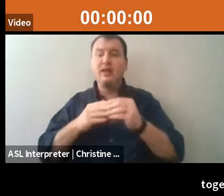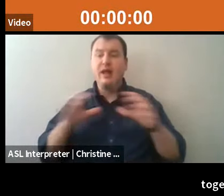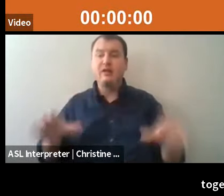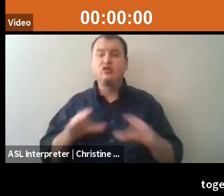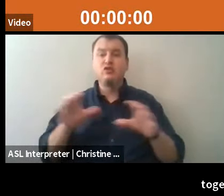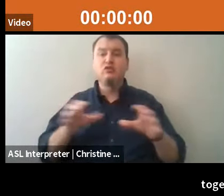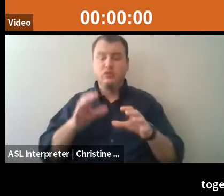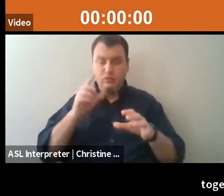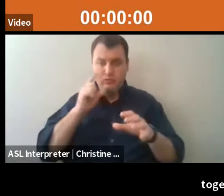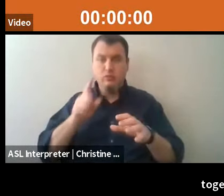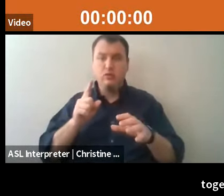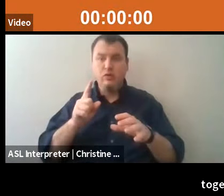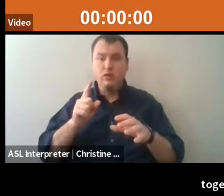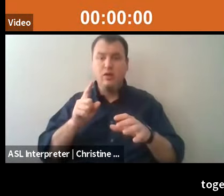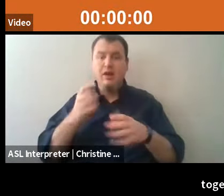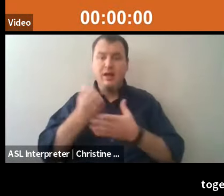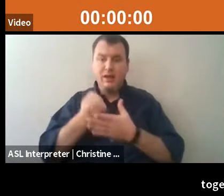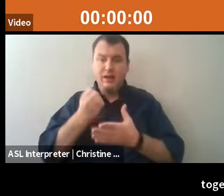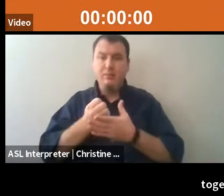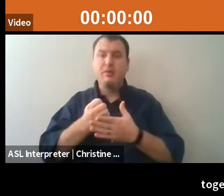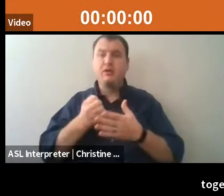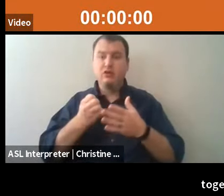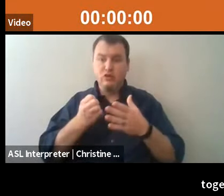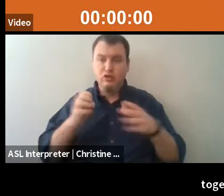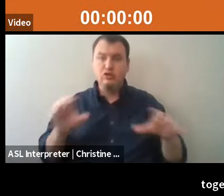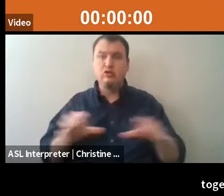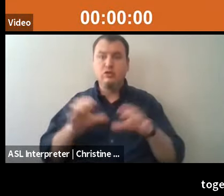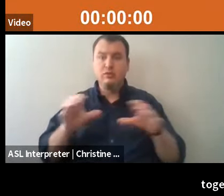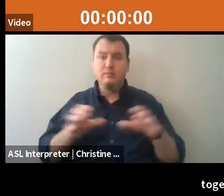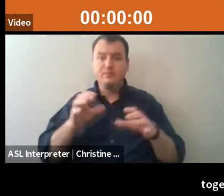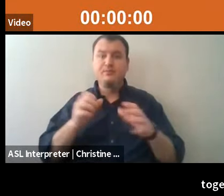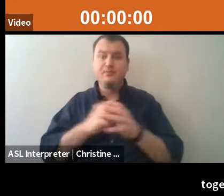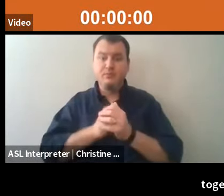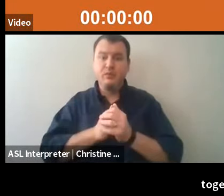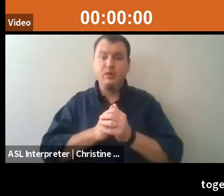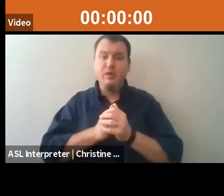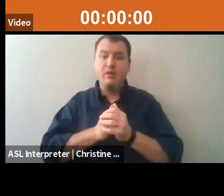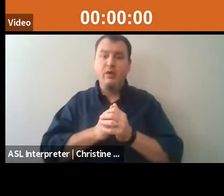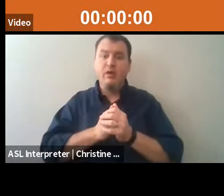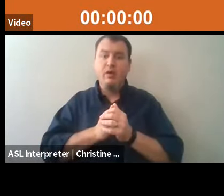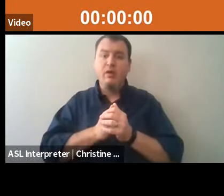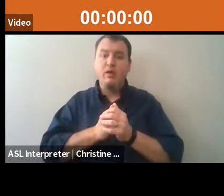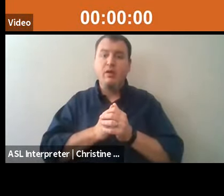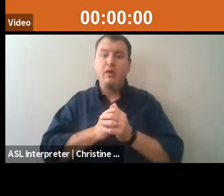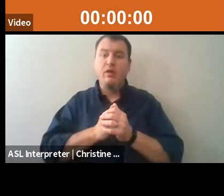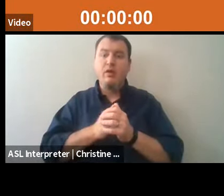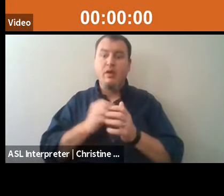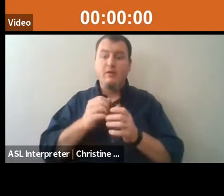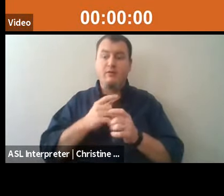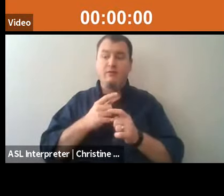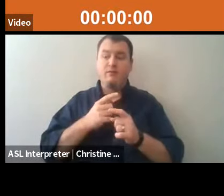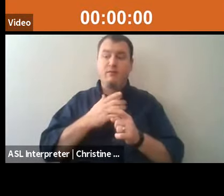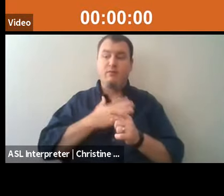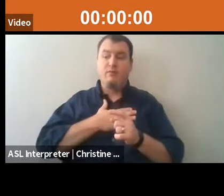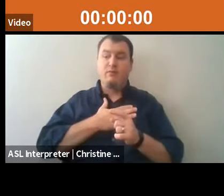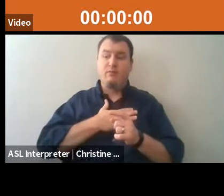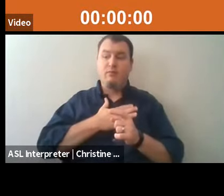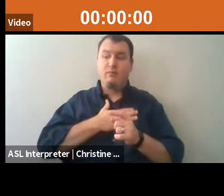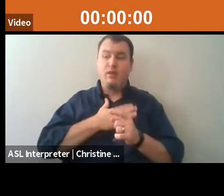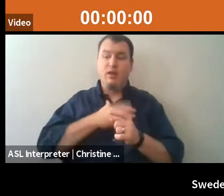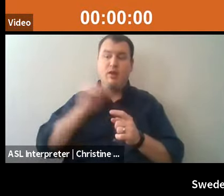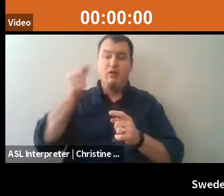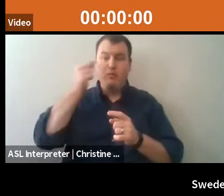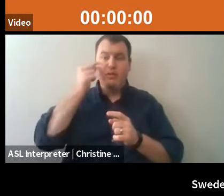on economic gender equality in the frame of the Generation Equality Campaign. And for my government, it is a